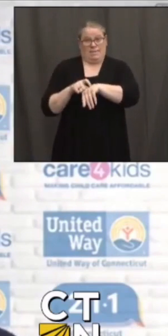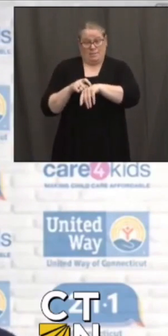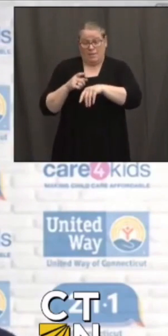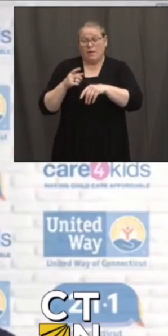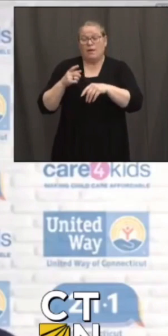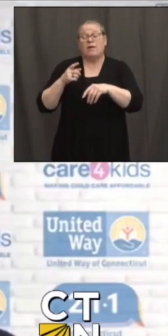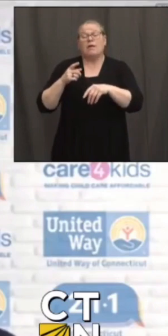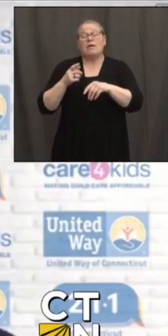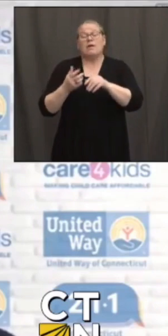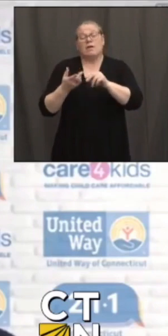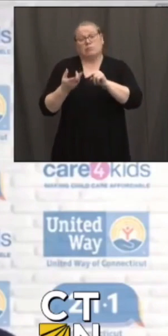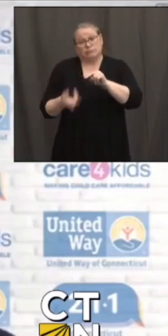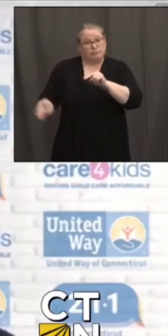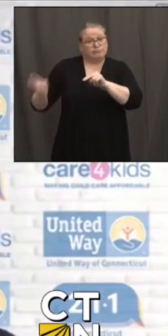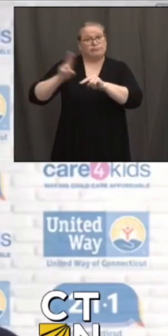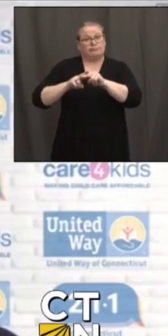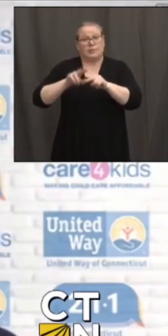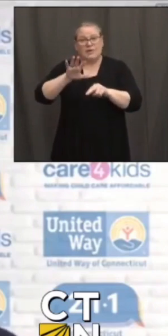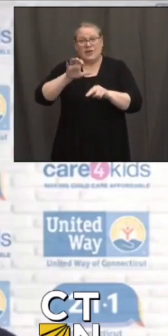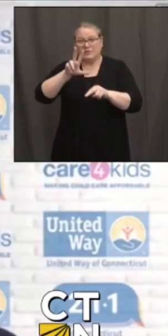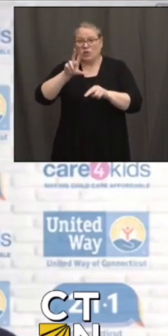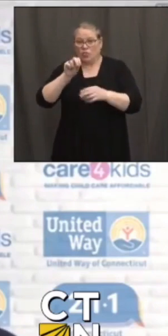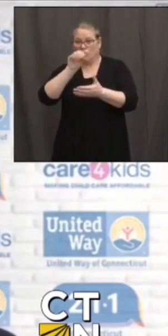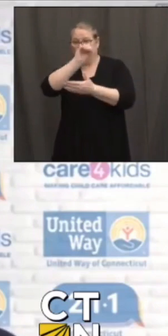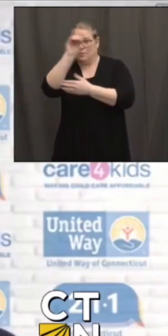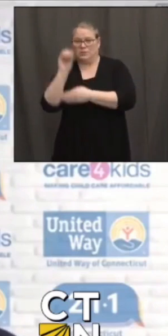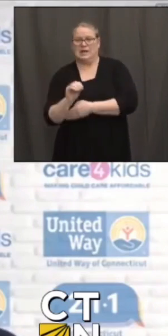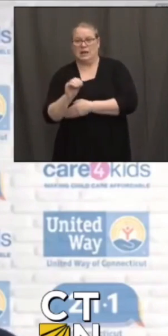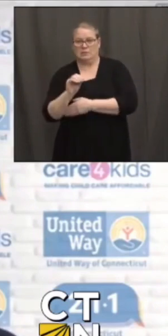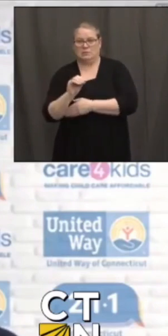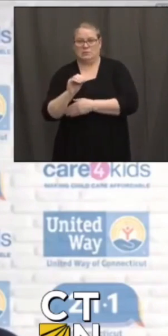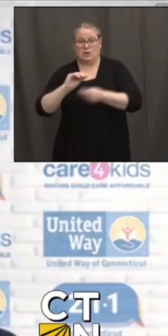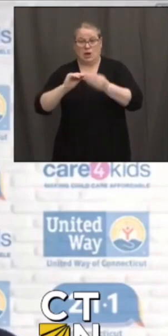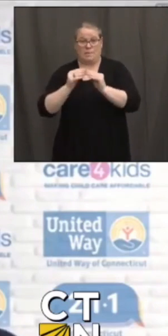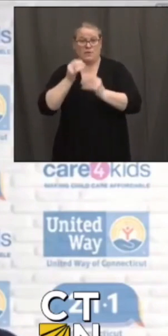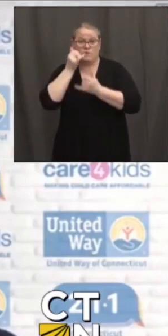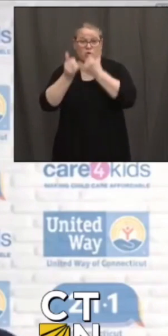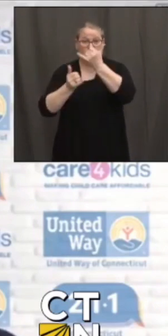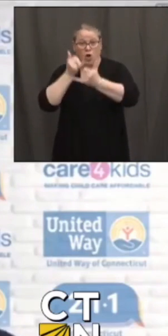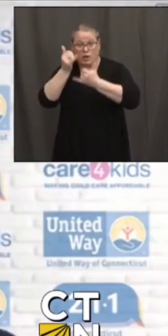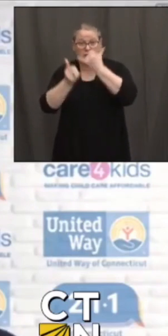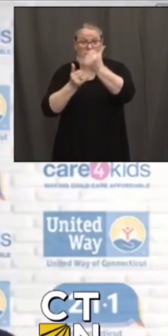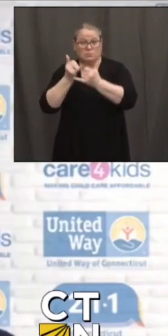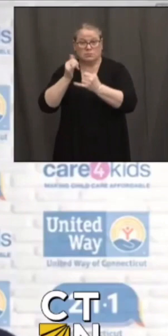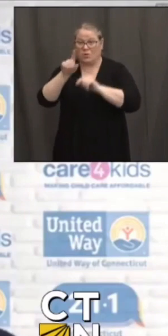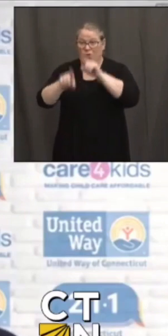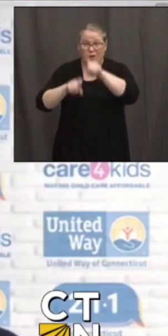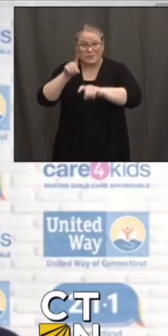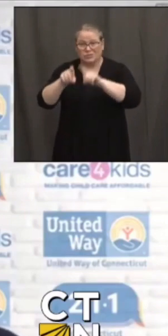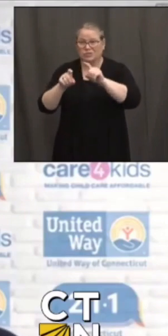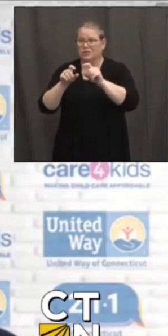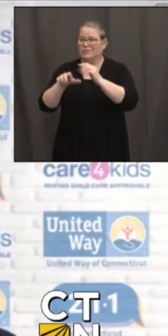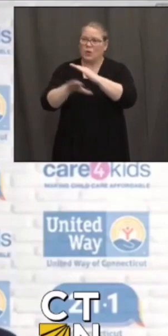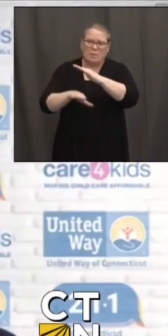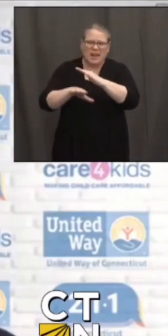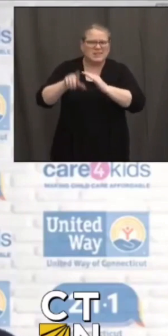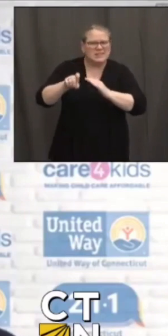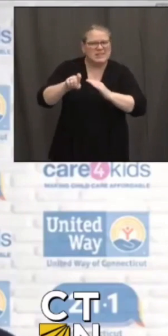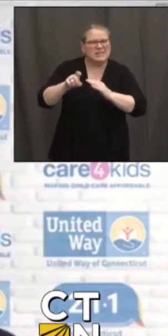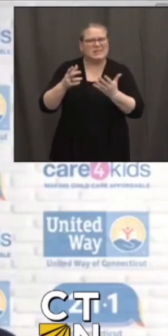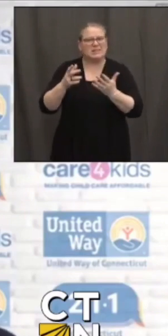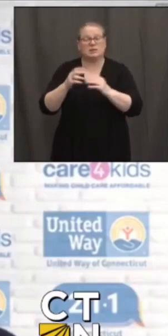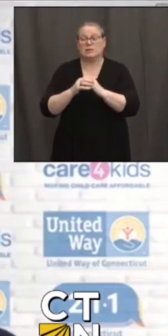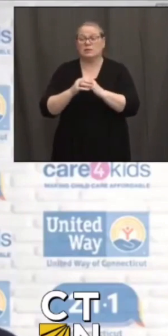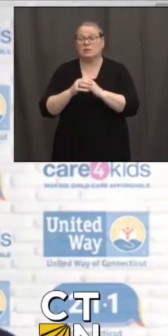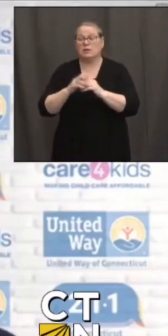than 530% in the inquiries we're receiving for assistance just with basic needs. So that includes